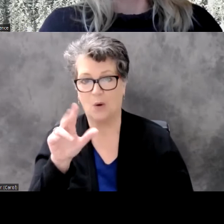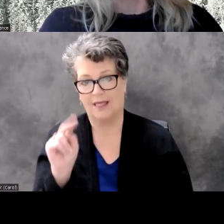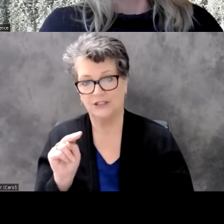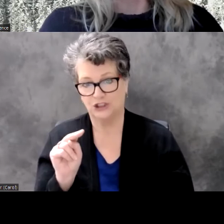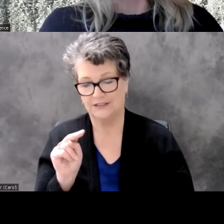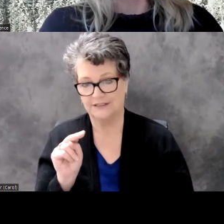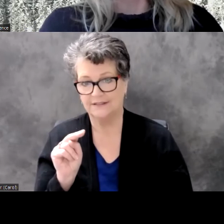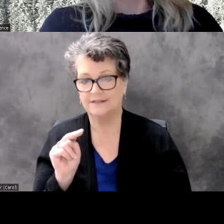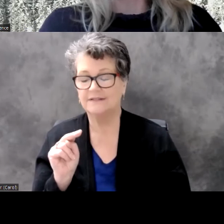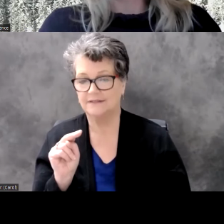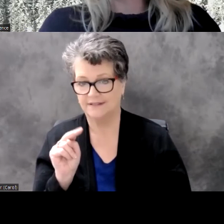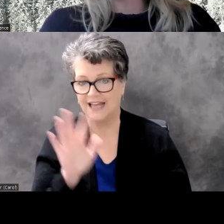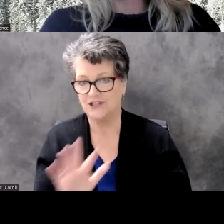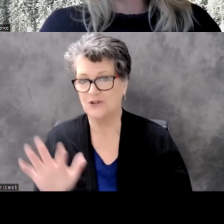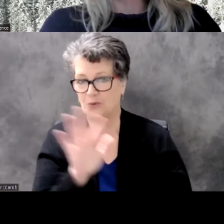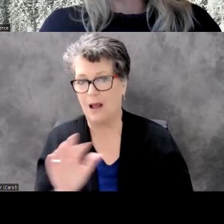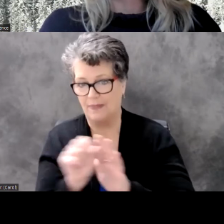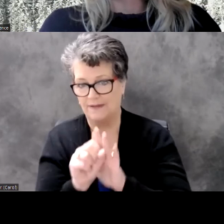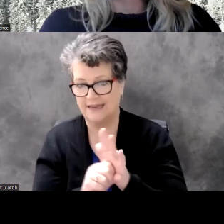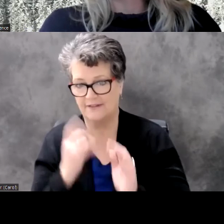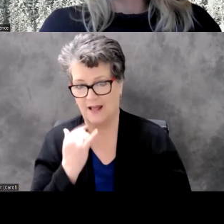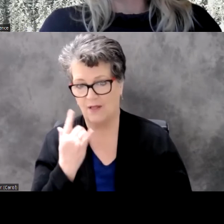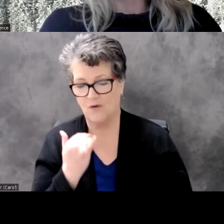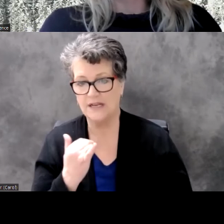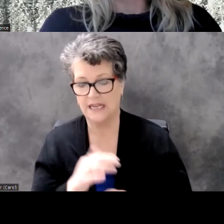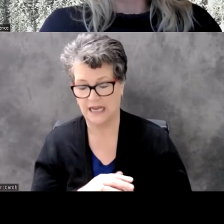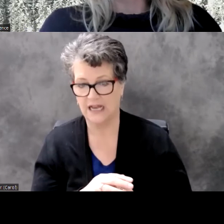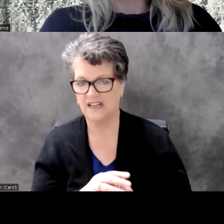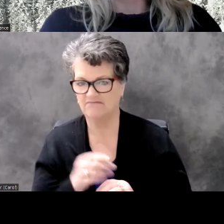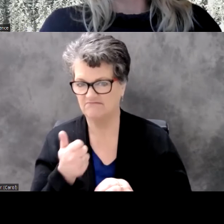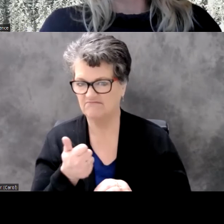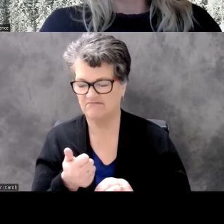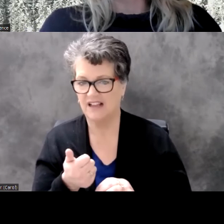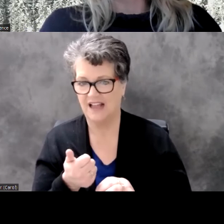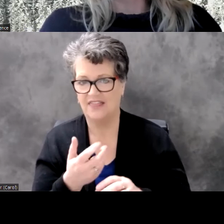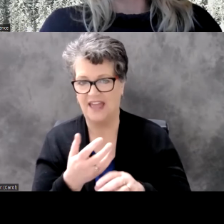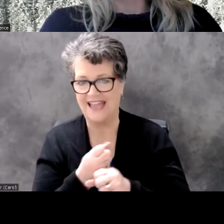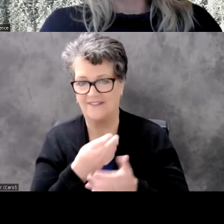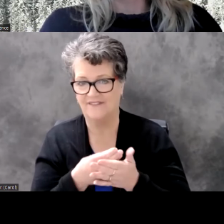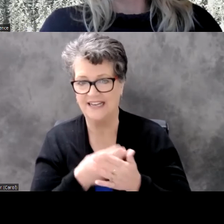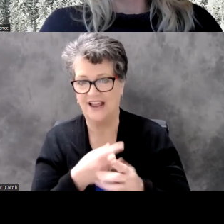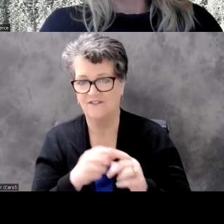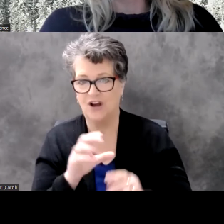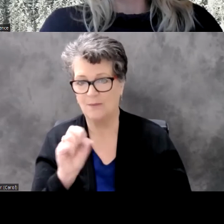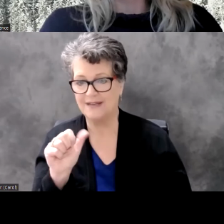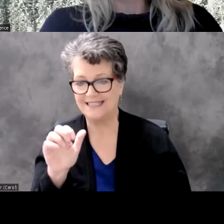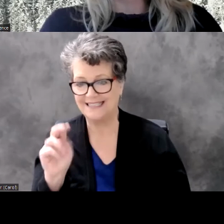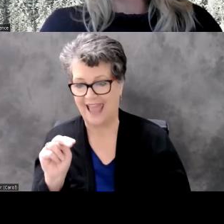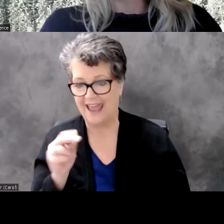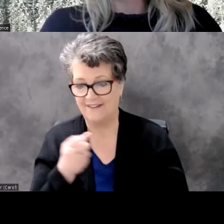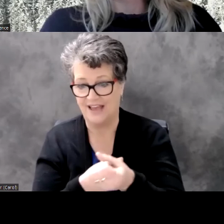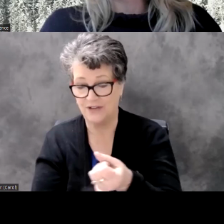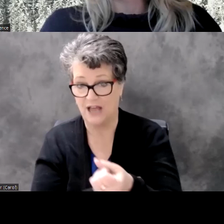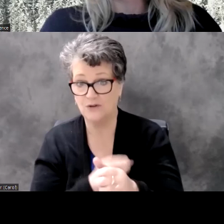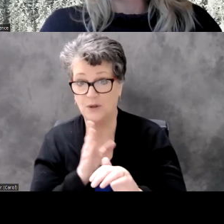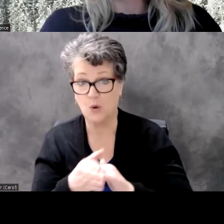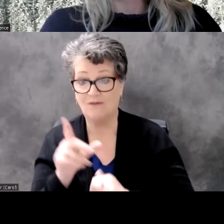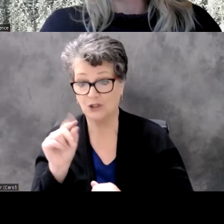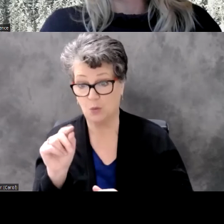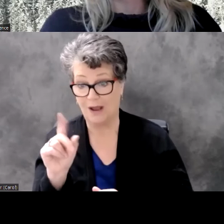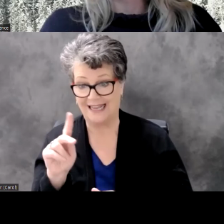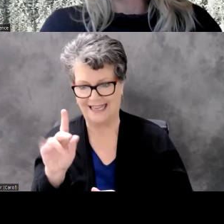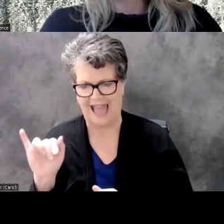that are throughout the state that are funded by the SCAN Foundation. There are more than 20 of them. Callie,